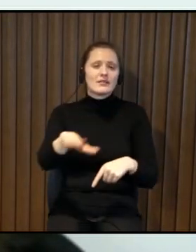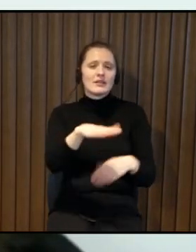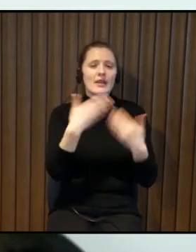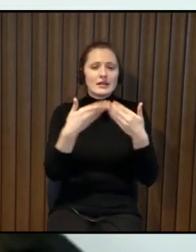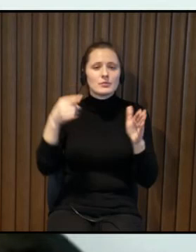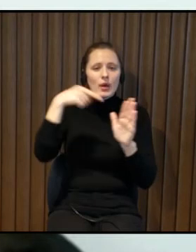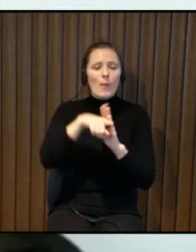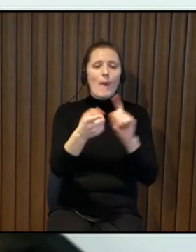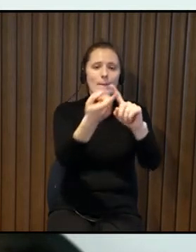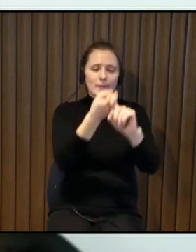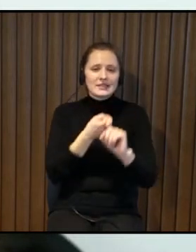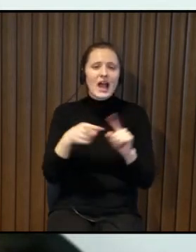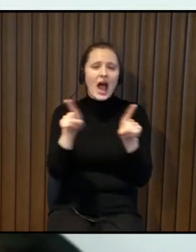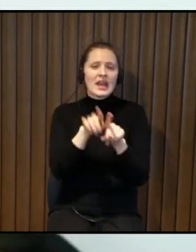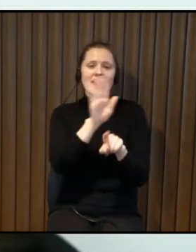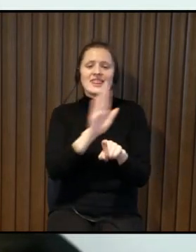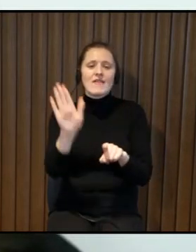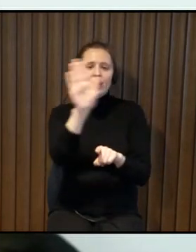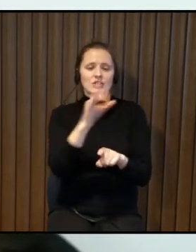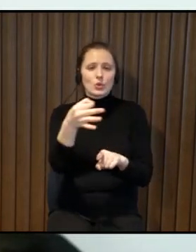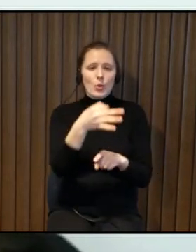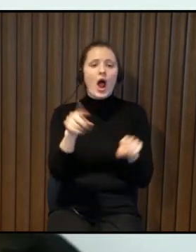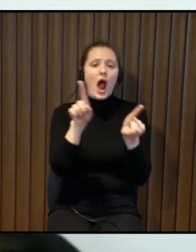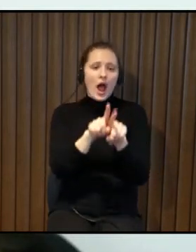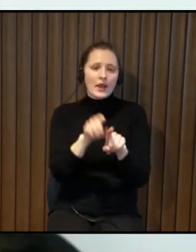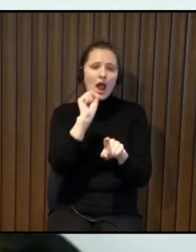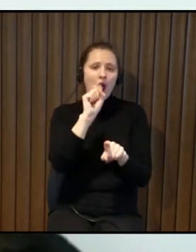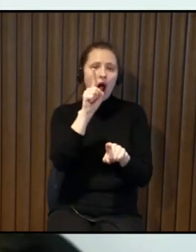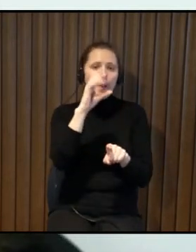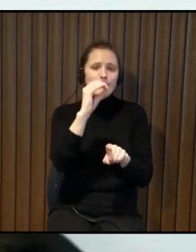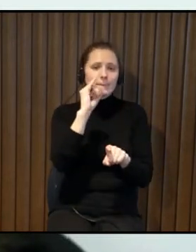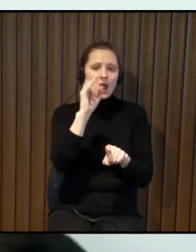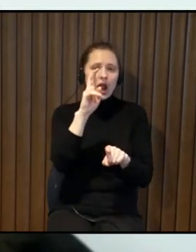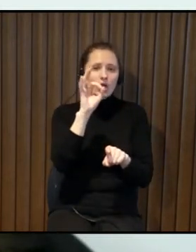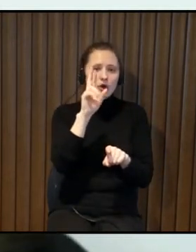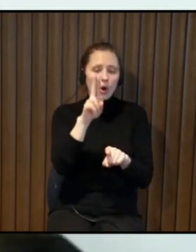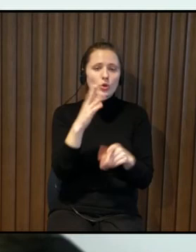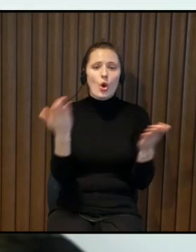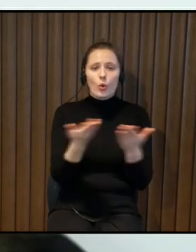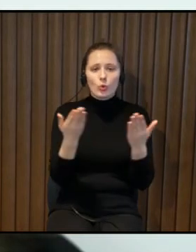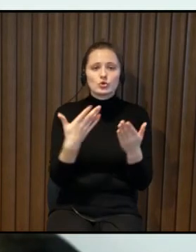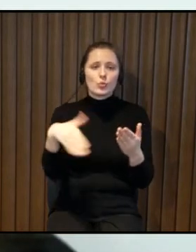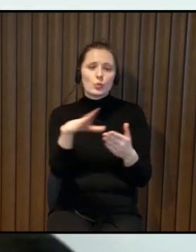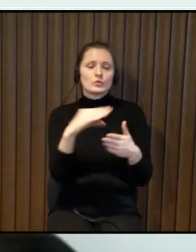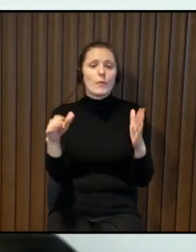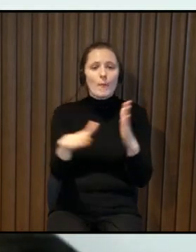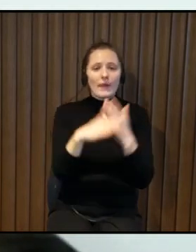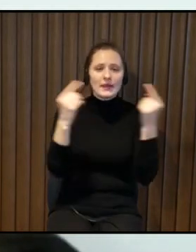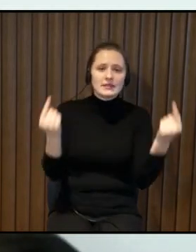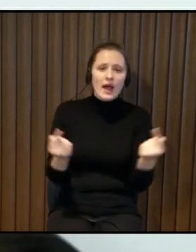us, and we always attract an NGO, including an